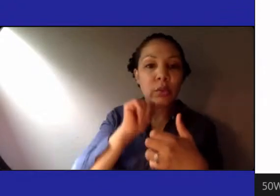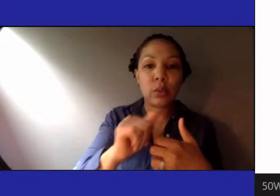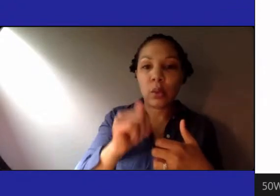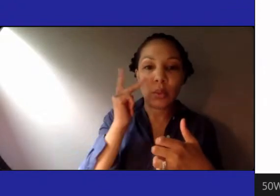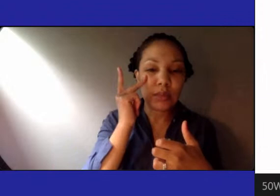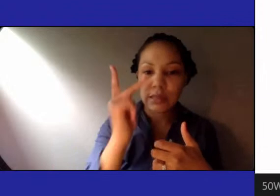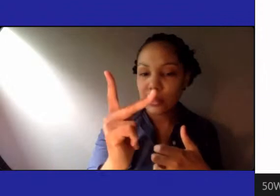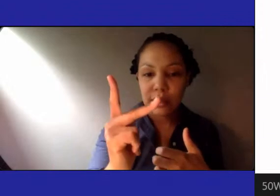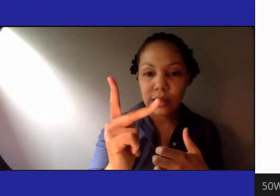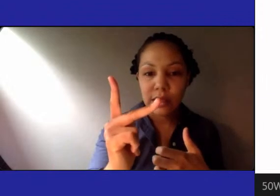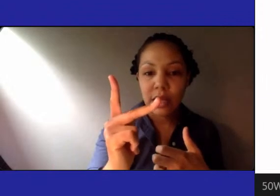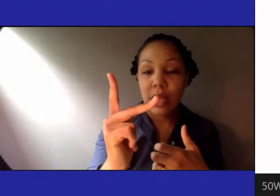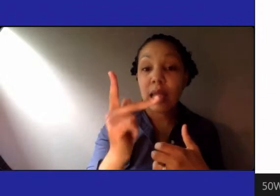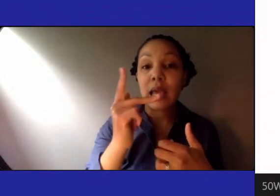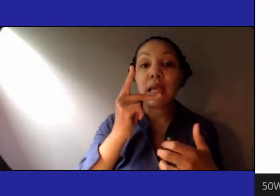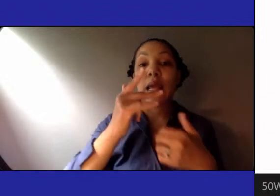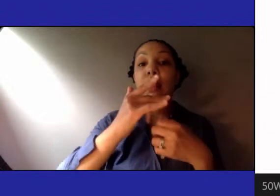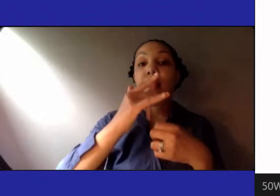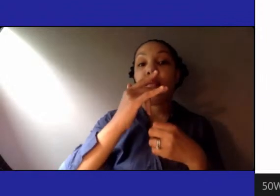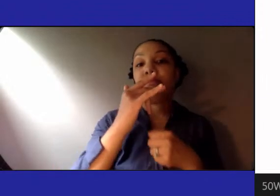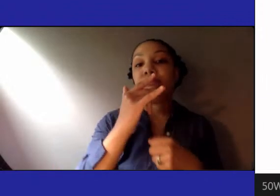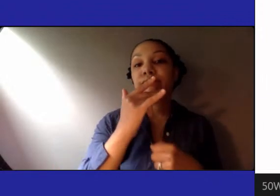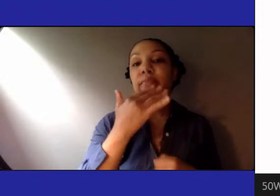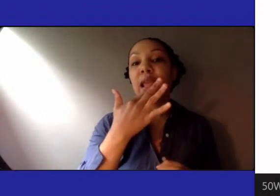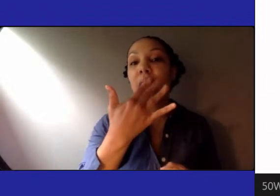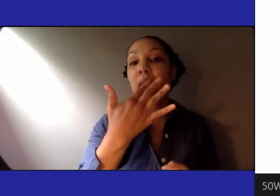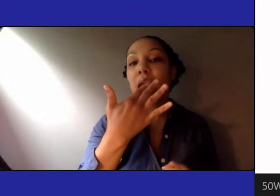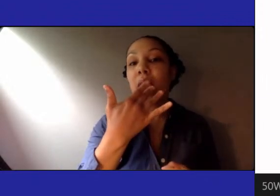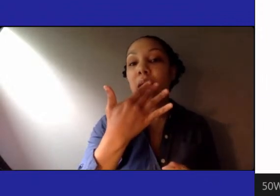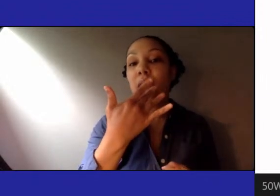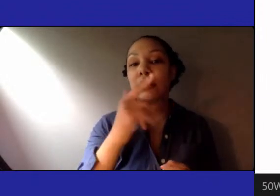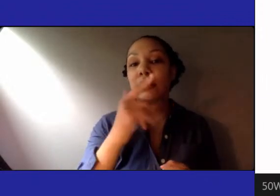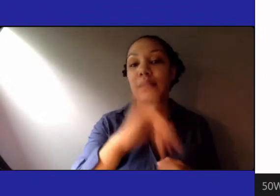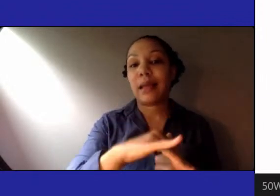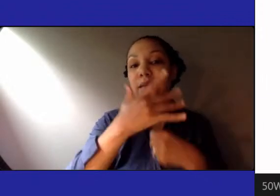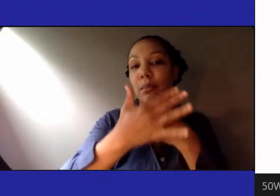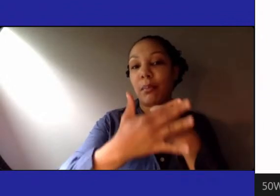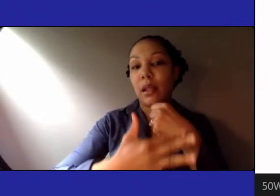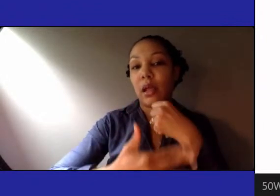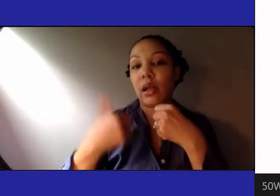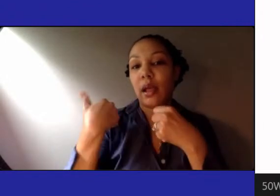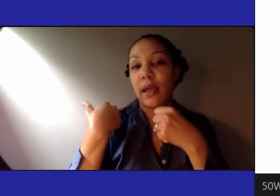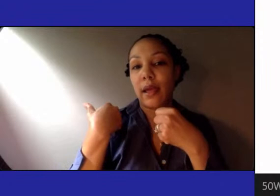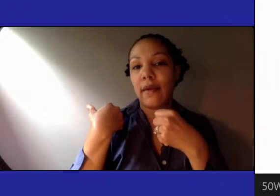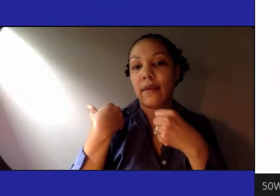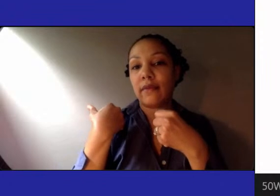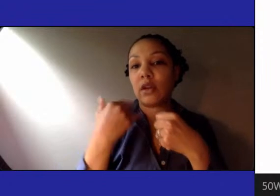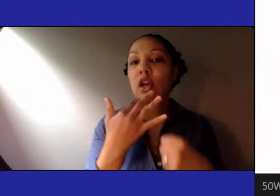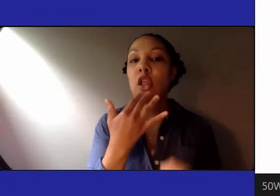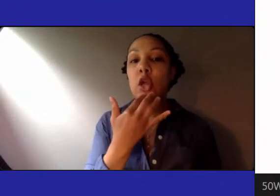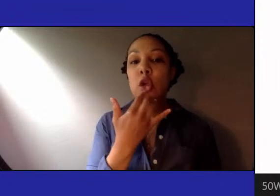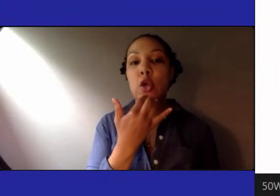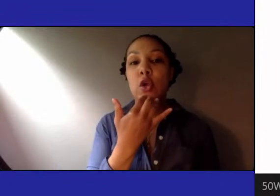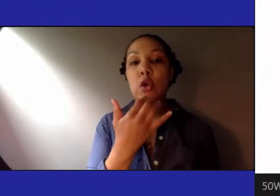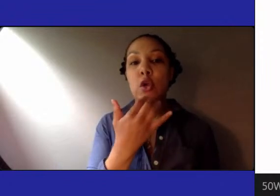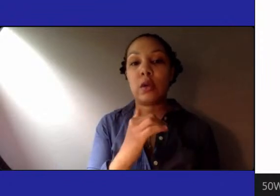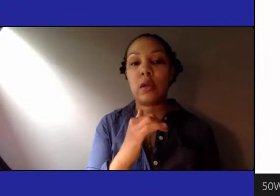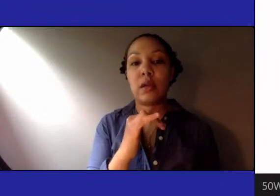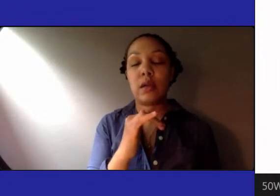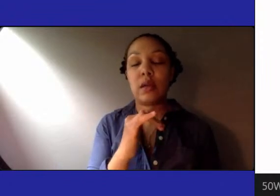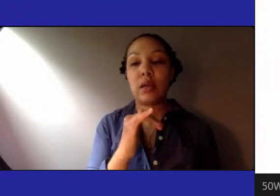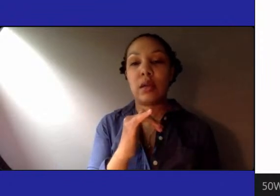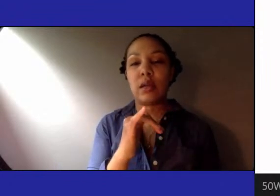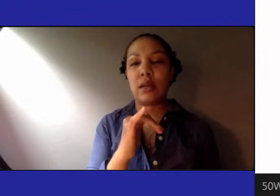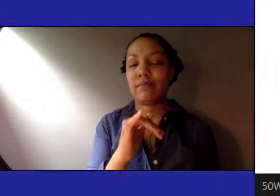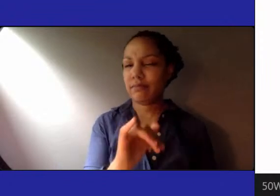a dye in it to light up. But because it's a clot right here. Now, do that cause nosebleeds?